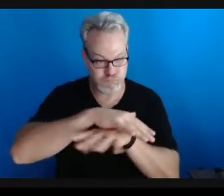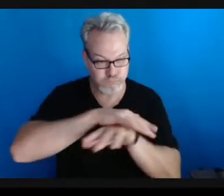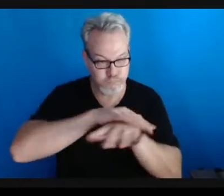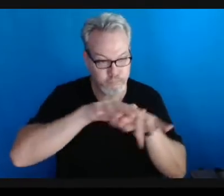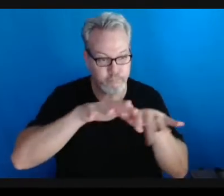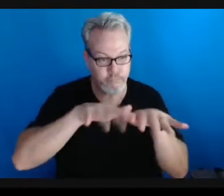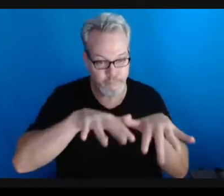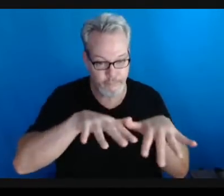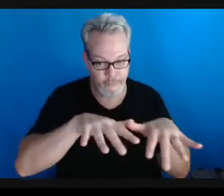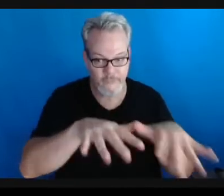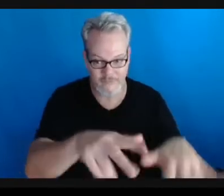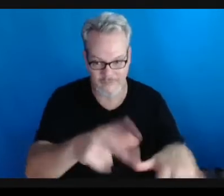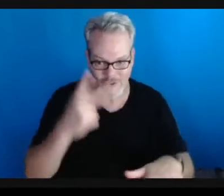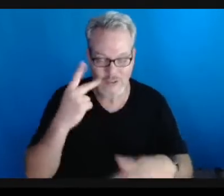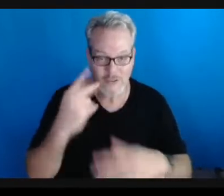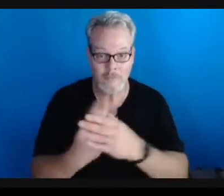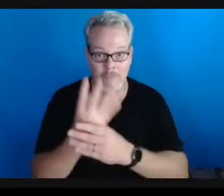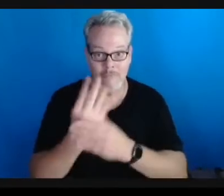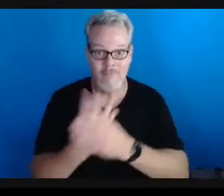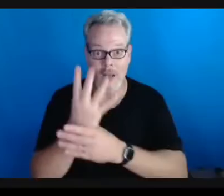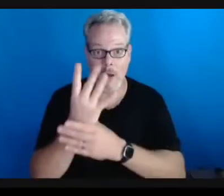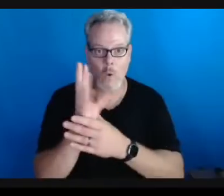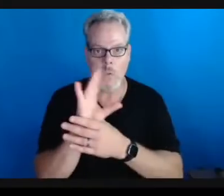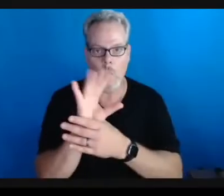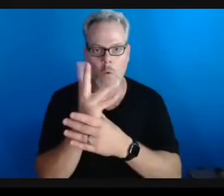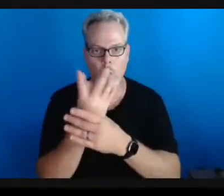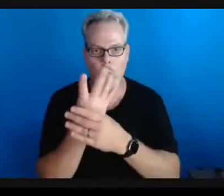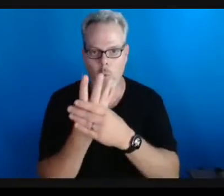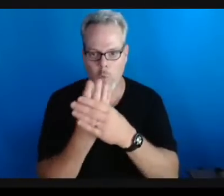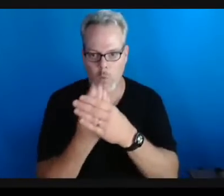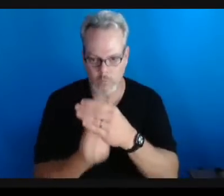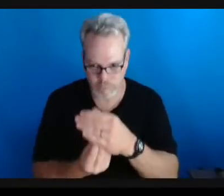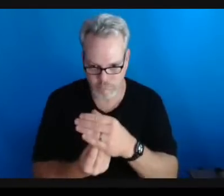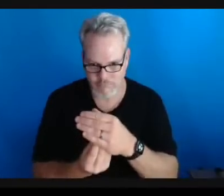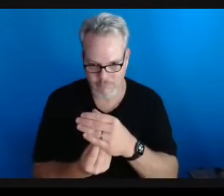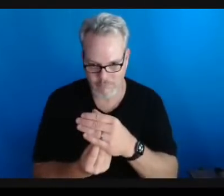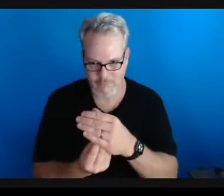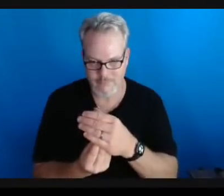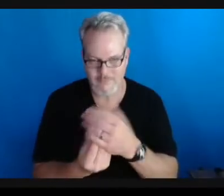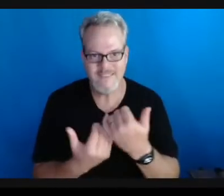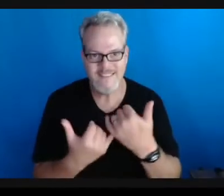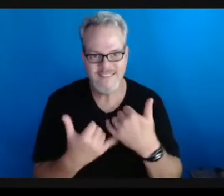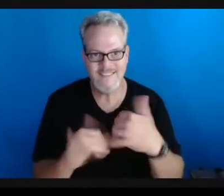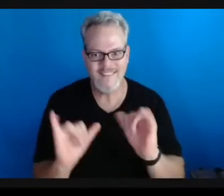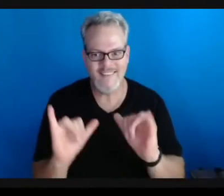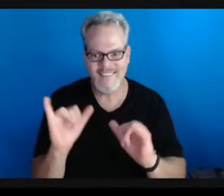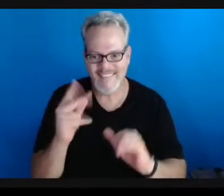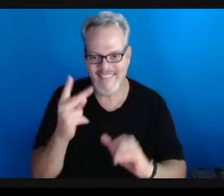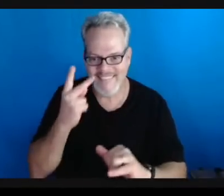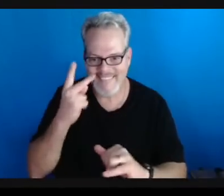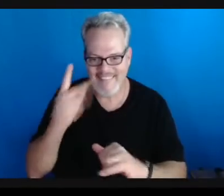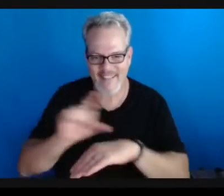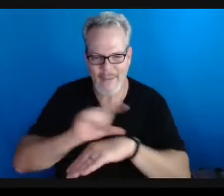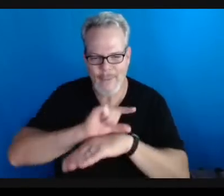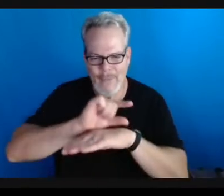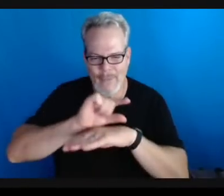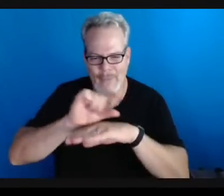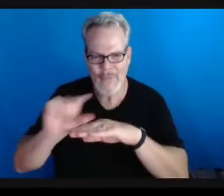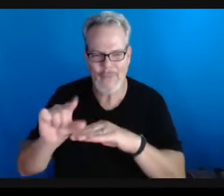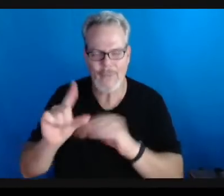there's a shutoff, and an overturning, draining of the crust down in there as well. One more